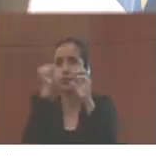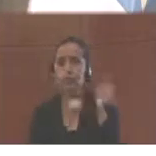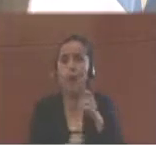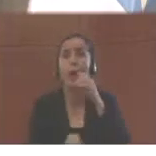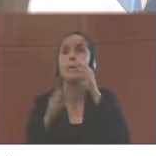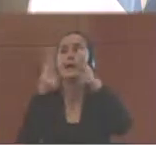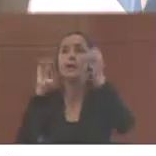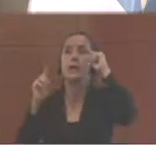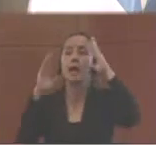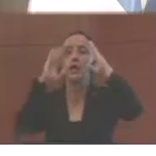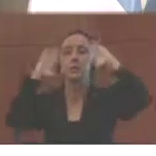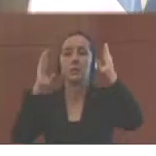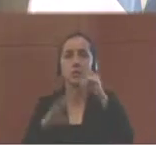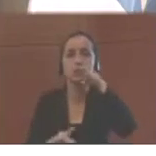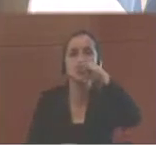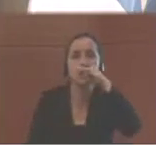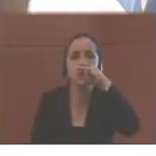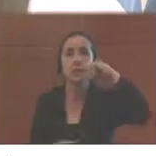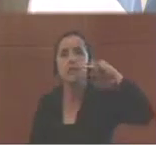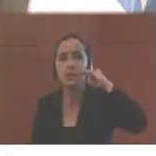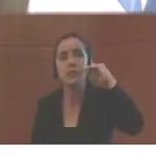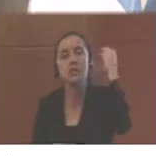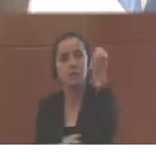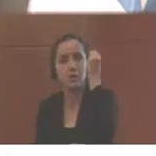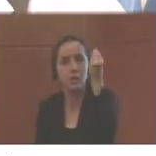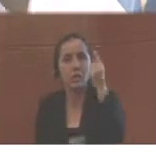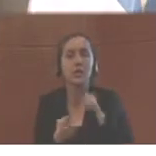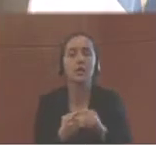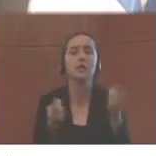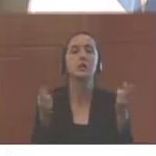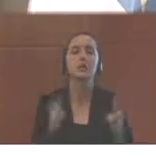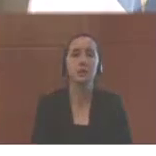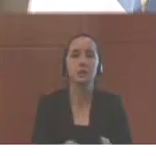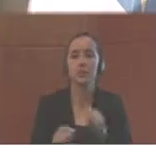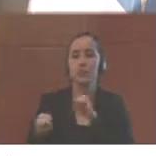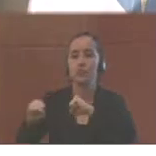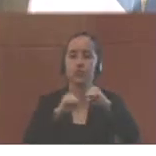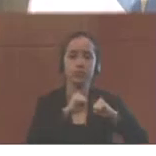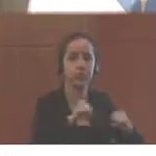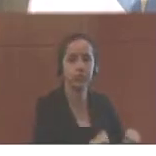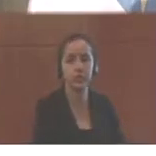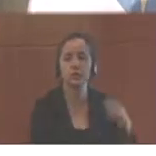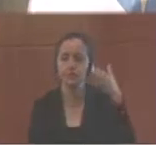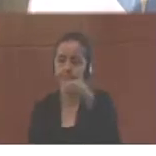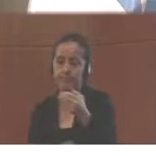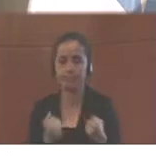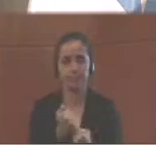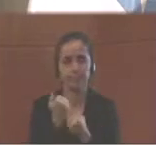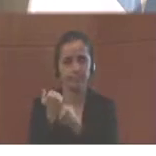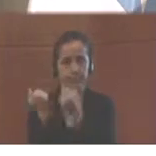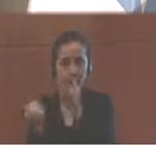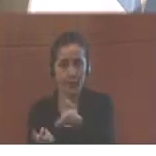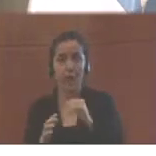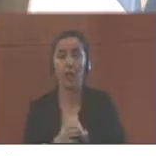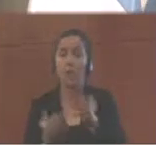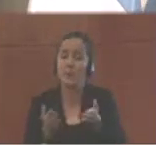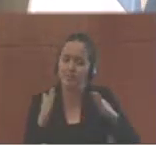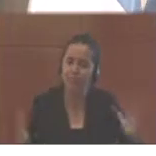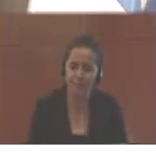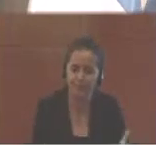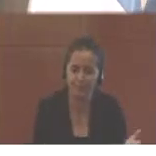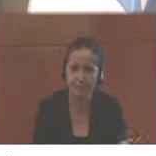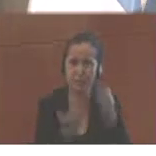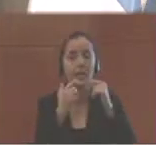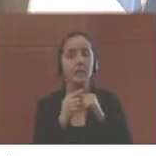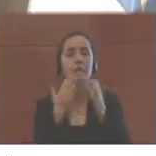sustainability focused on boys, girls, adolescents, and youth, as well as creating synergies amongst them, and also to